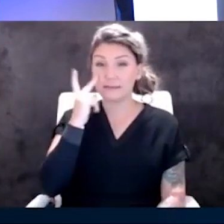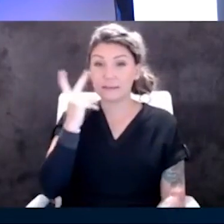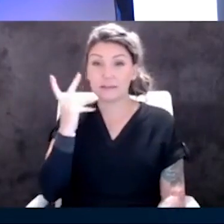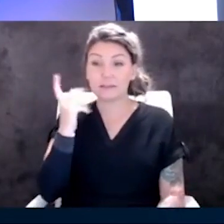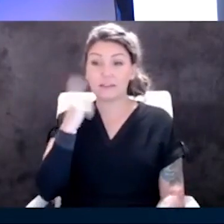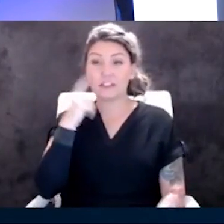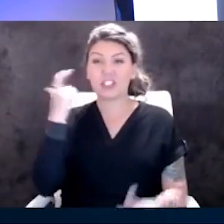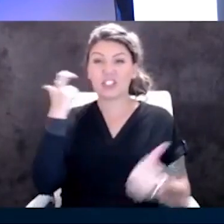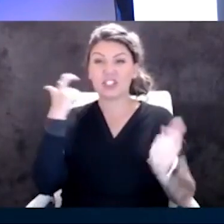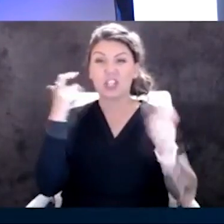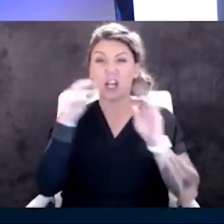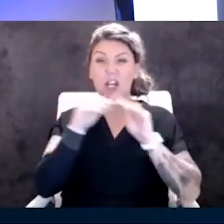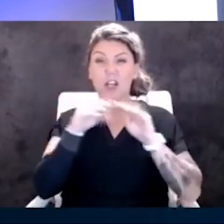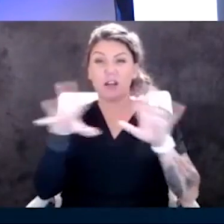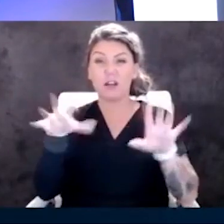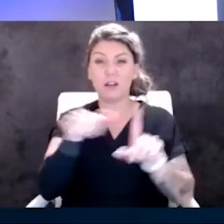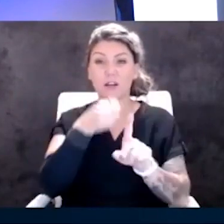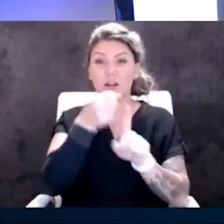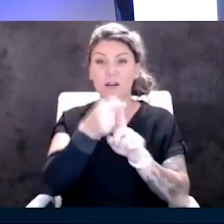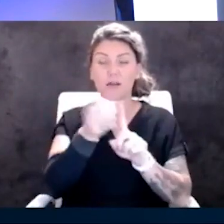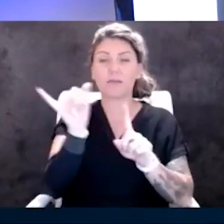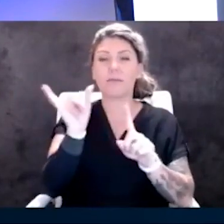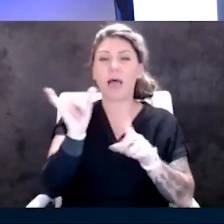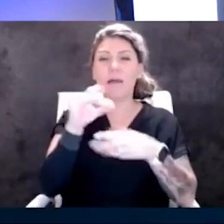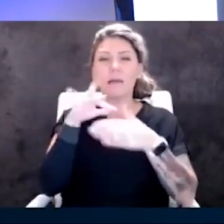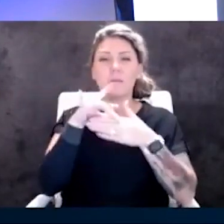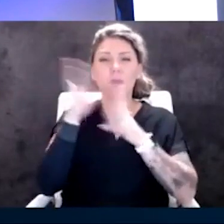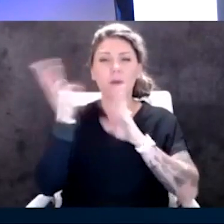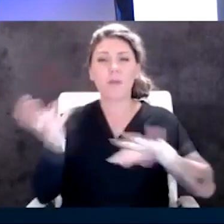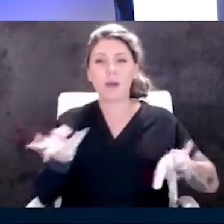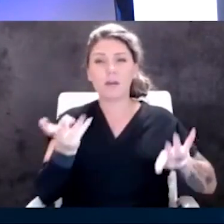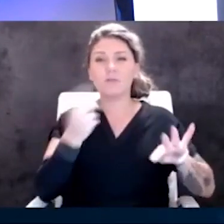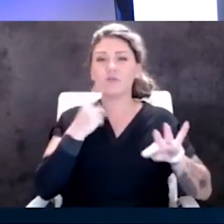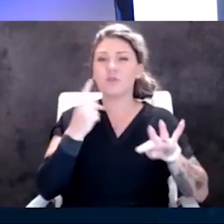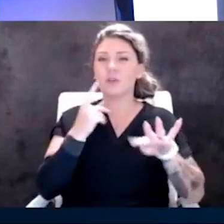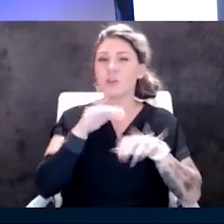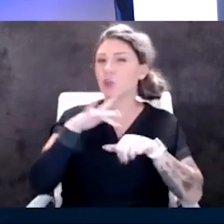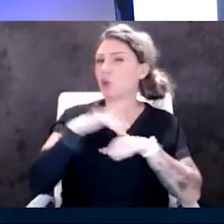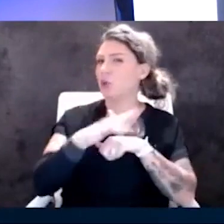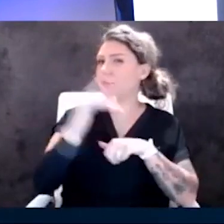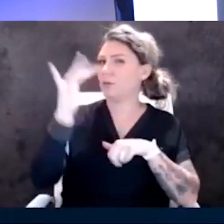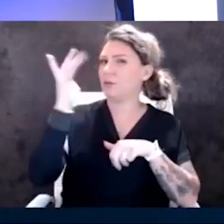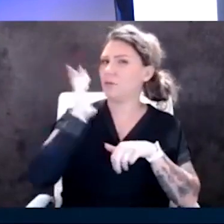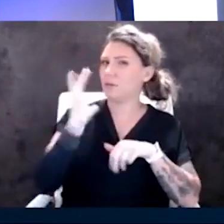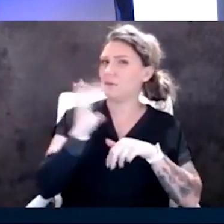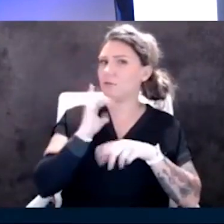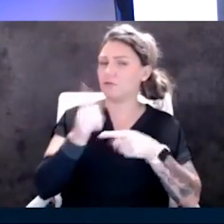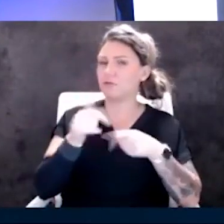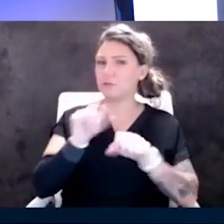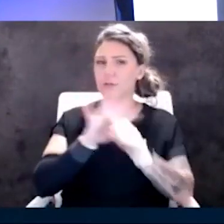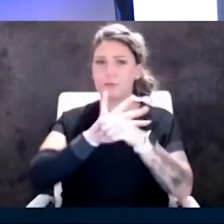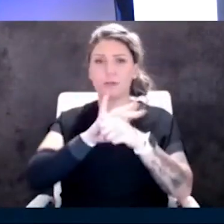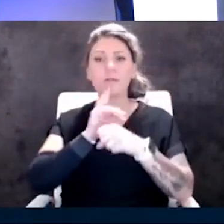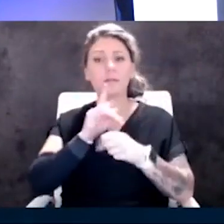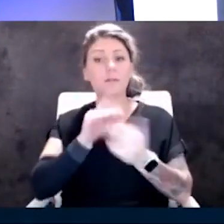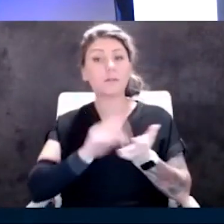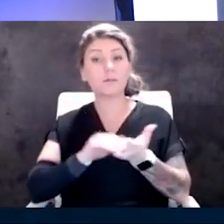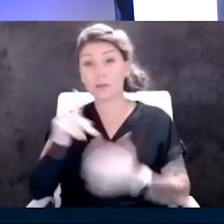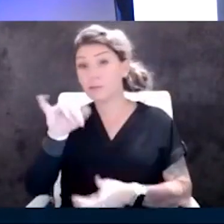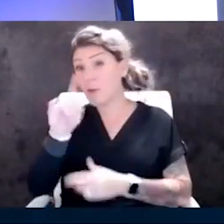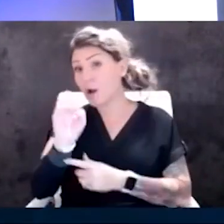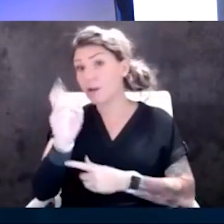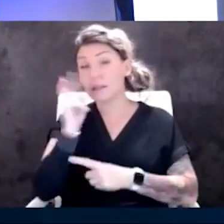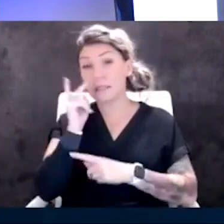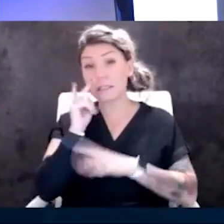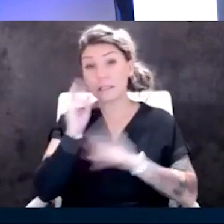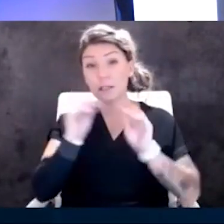outbreaks like we saw in the meat plants early on in the pandemic? That's a great question. Dr. Pike, have you been seeing some outbreaks from meat